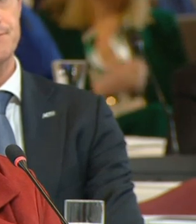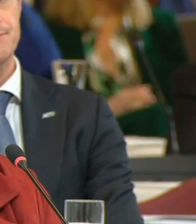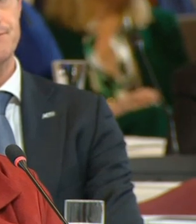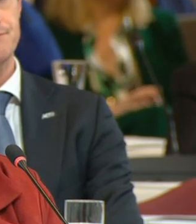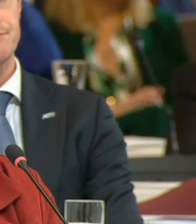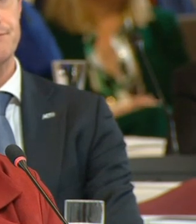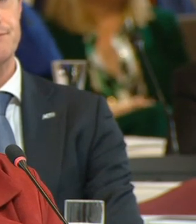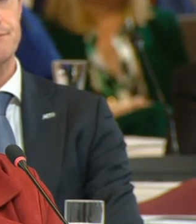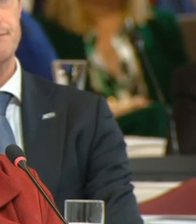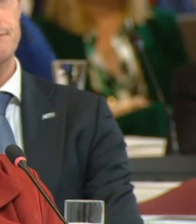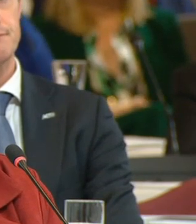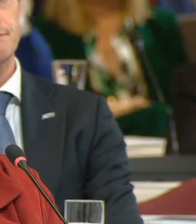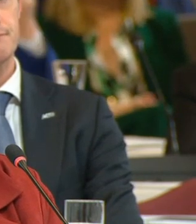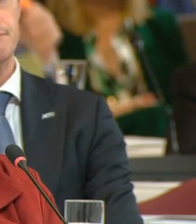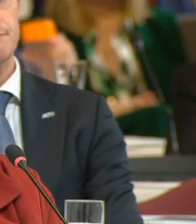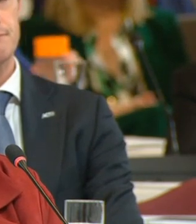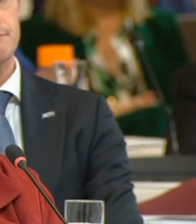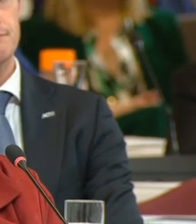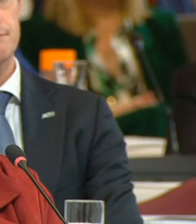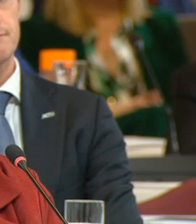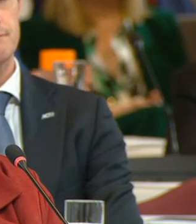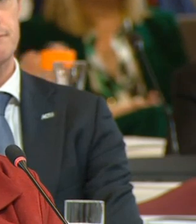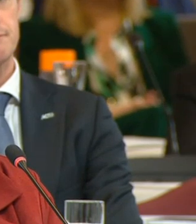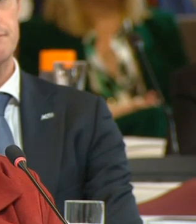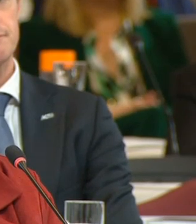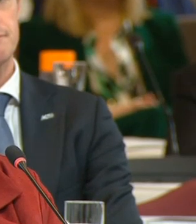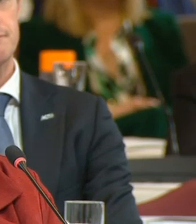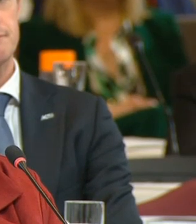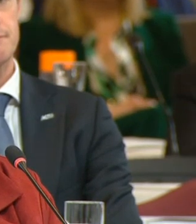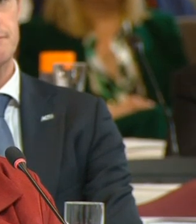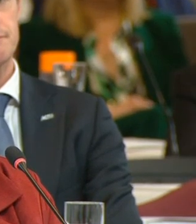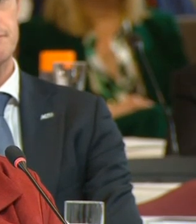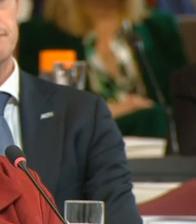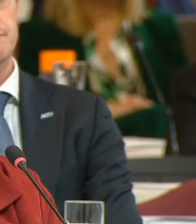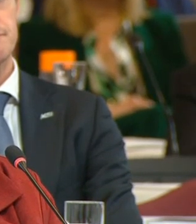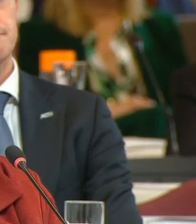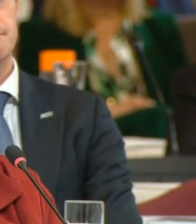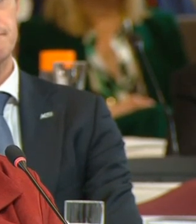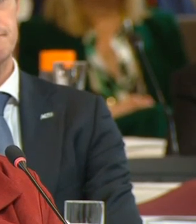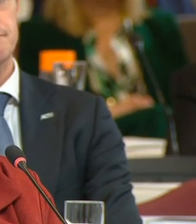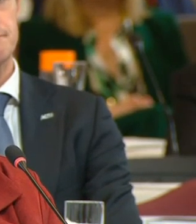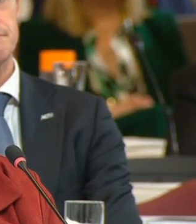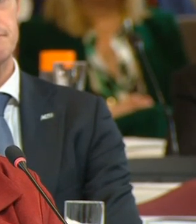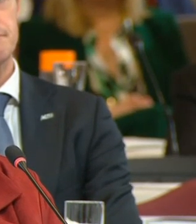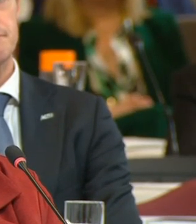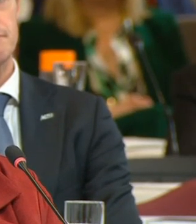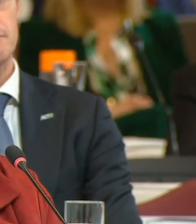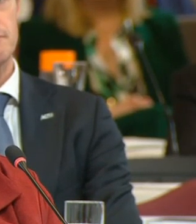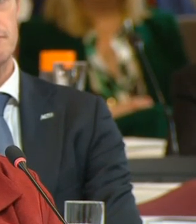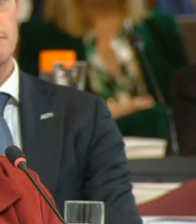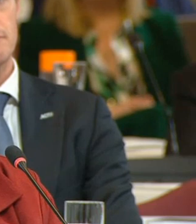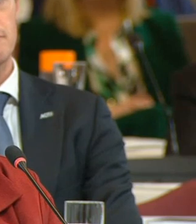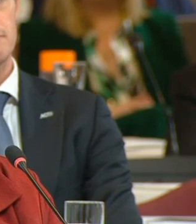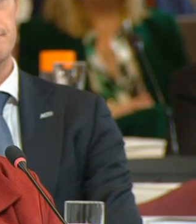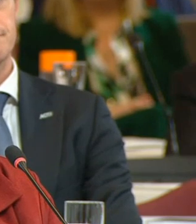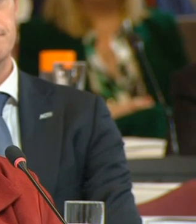land on the 30th of August we held a First Nations Employment Alliance Summit here in Canberra to feed